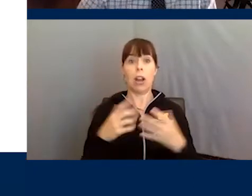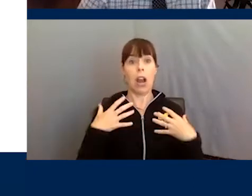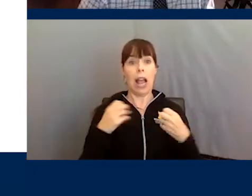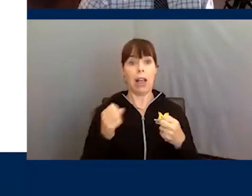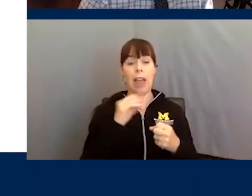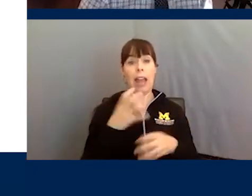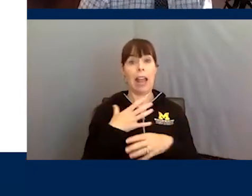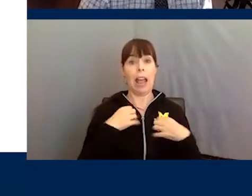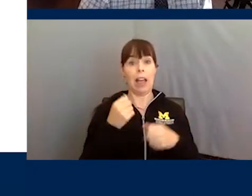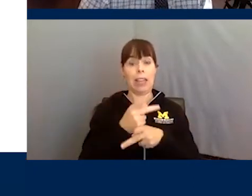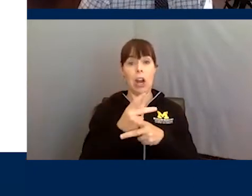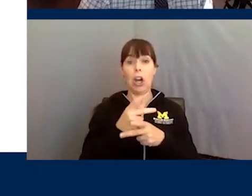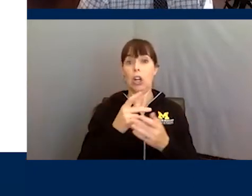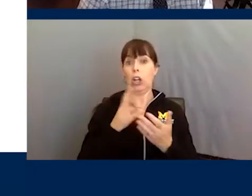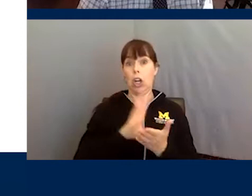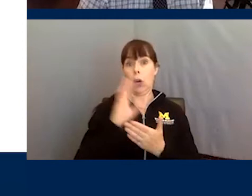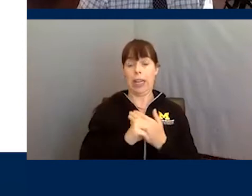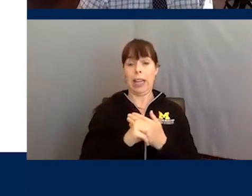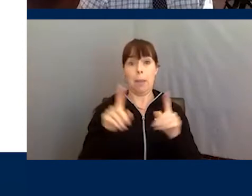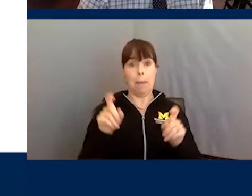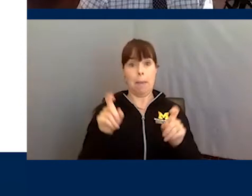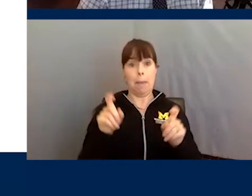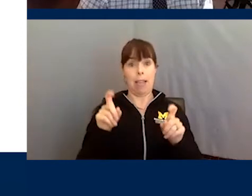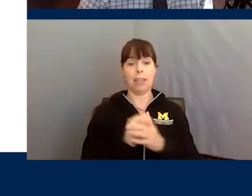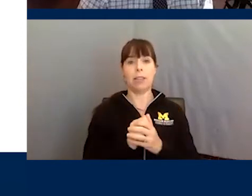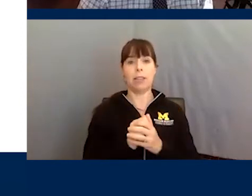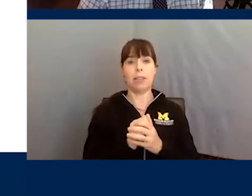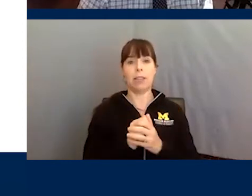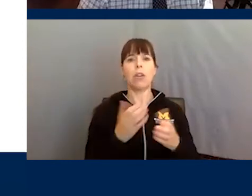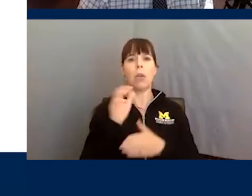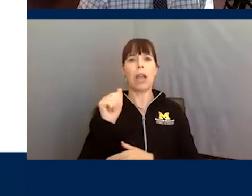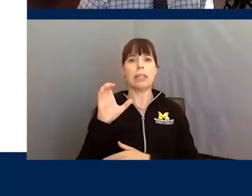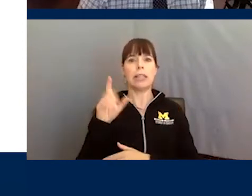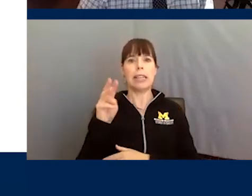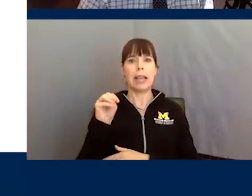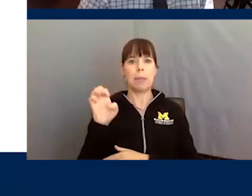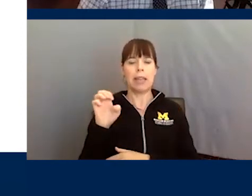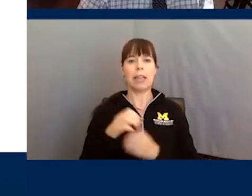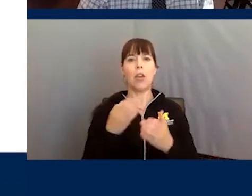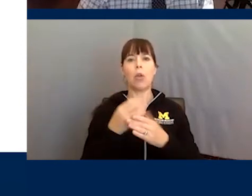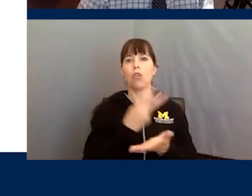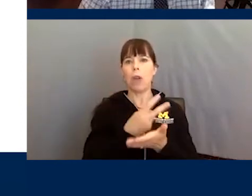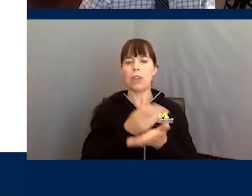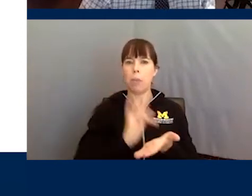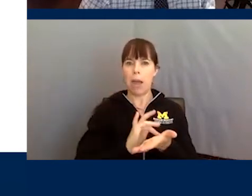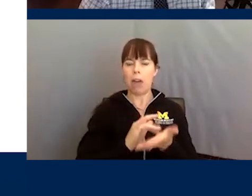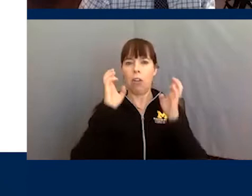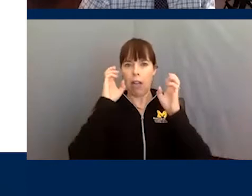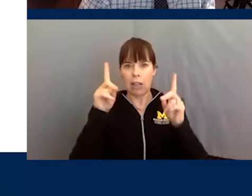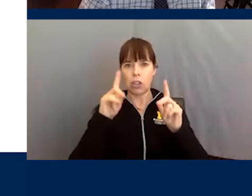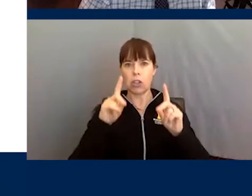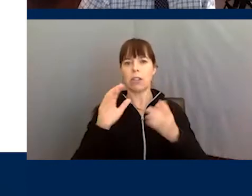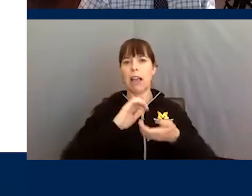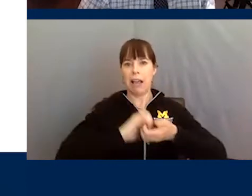healthcare disparities curriculum pilot. This was done through this ACGME, through a graduate medical education